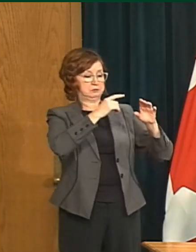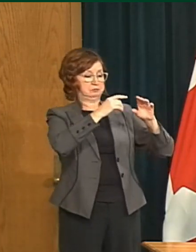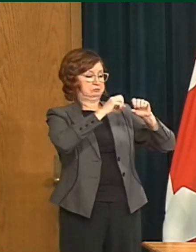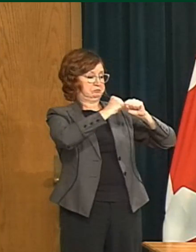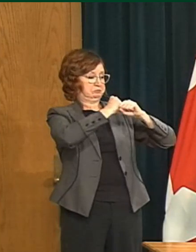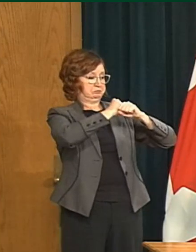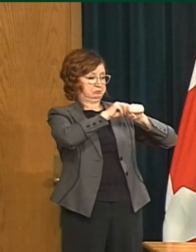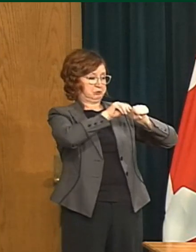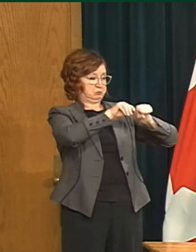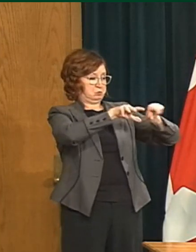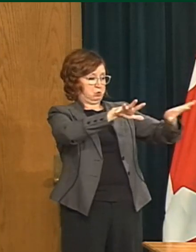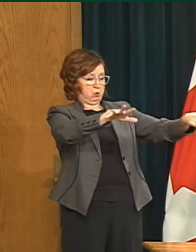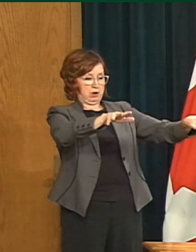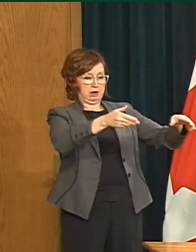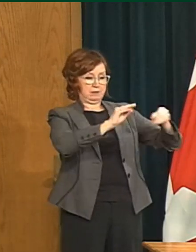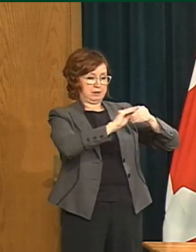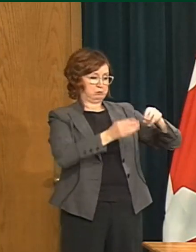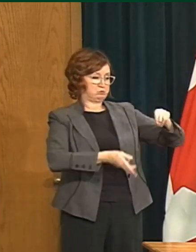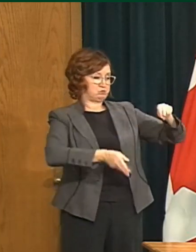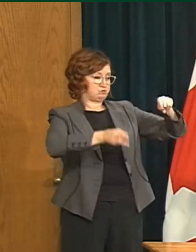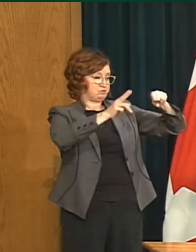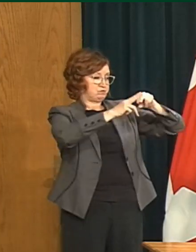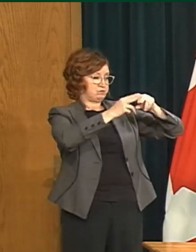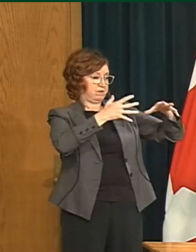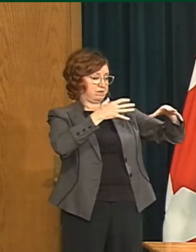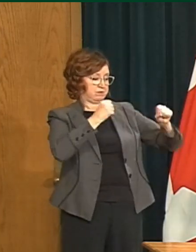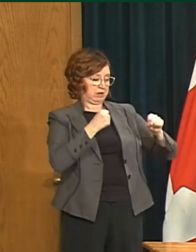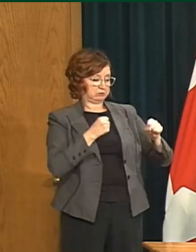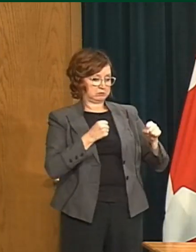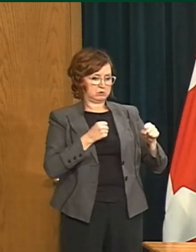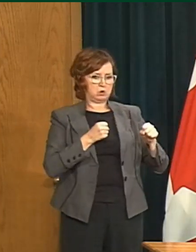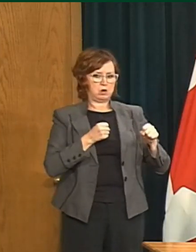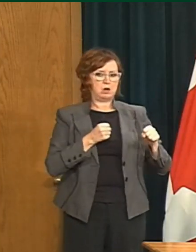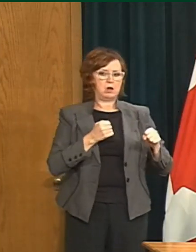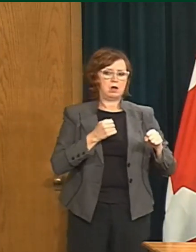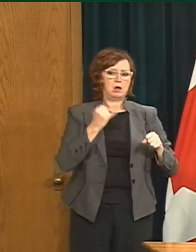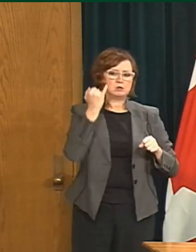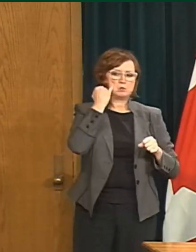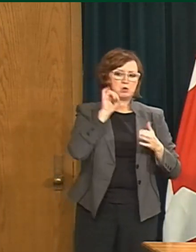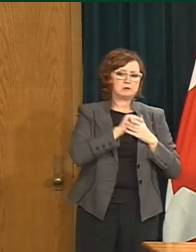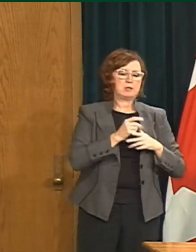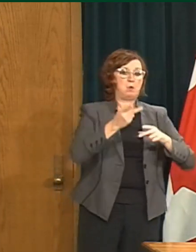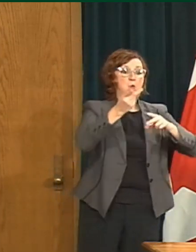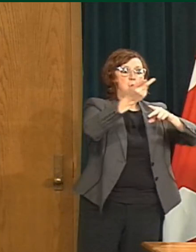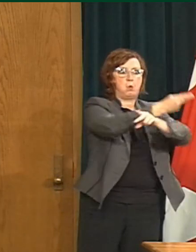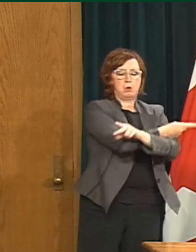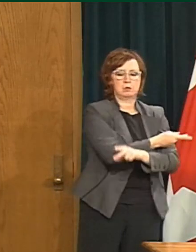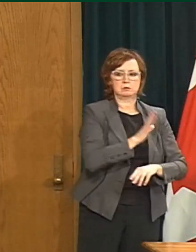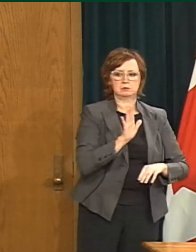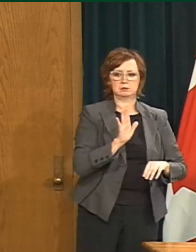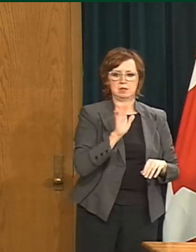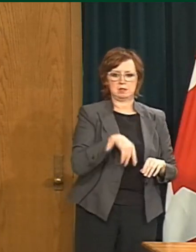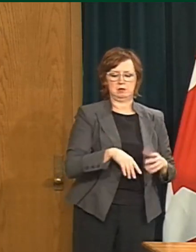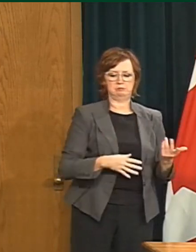implementing. Can you describe now, having seen those potential cases, what additional